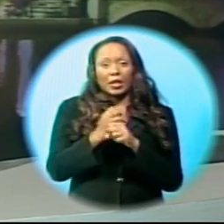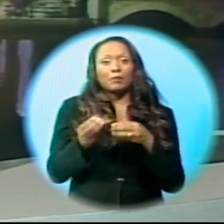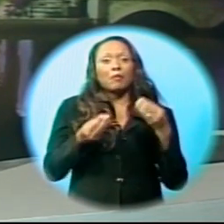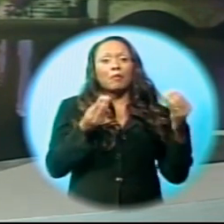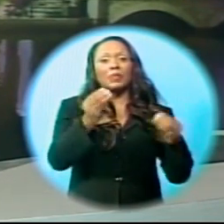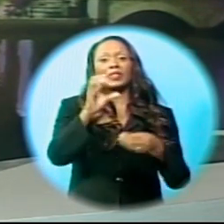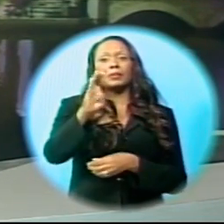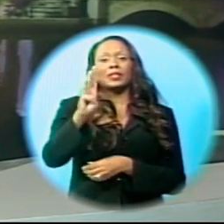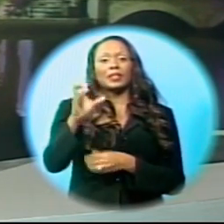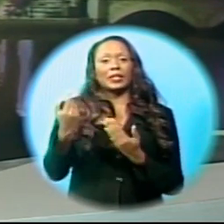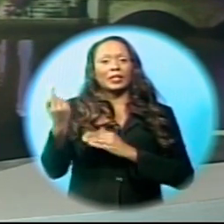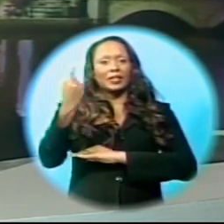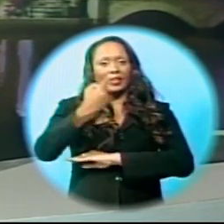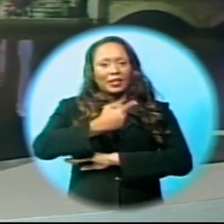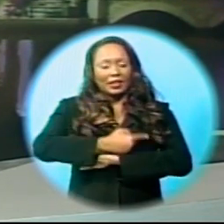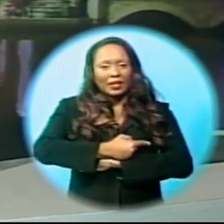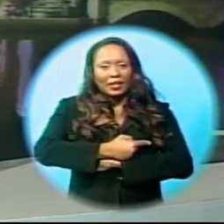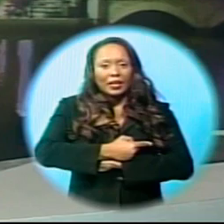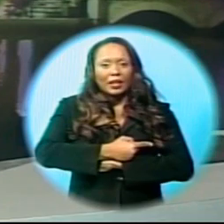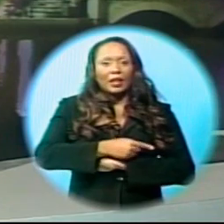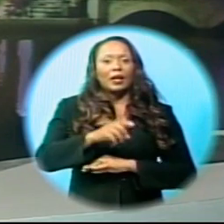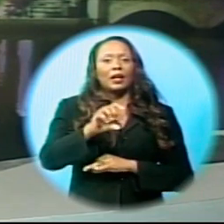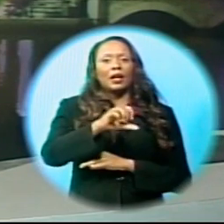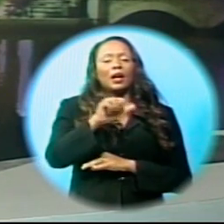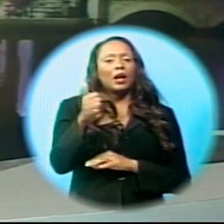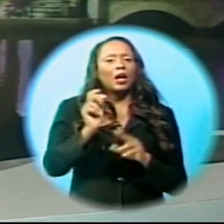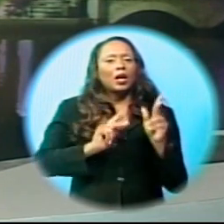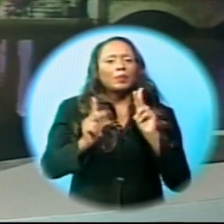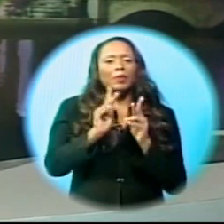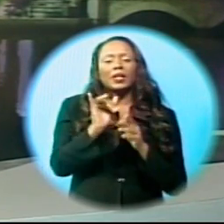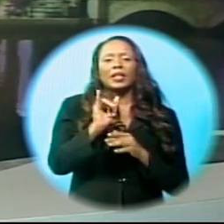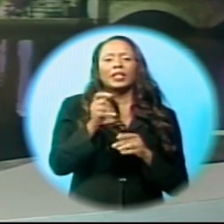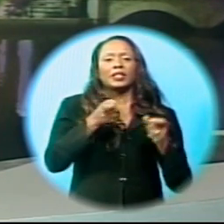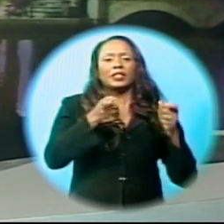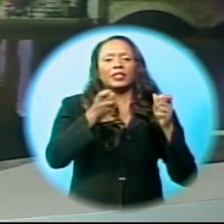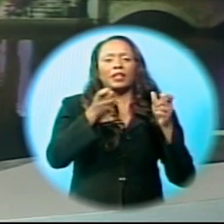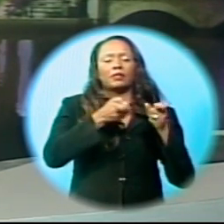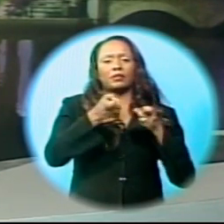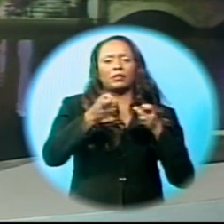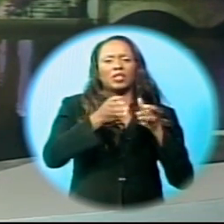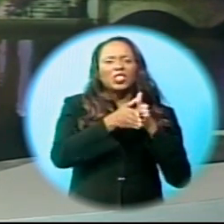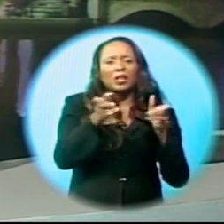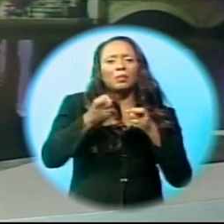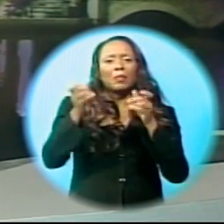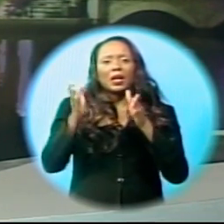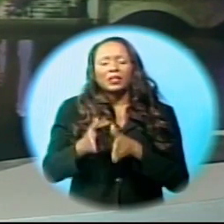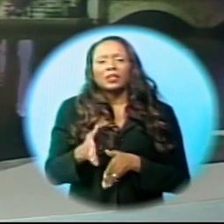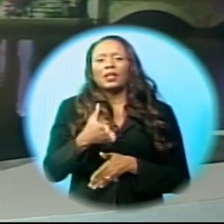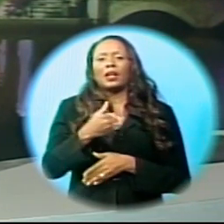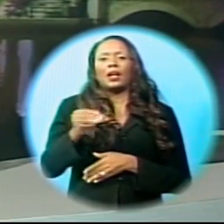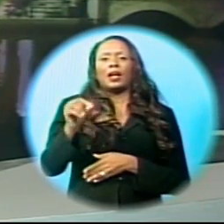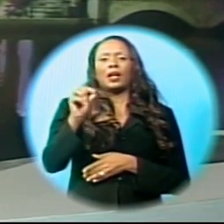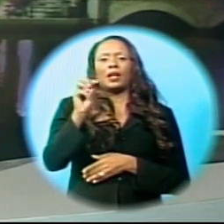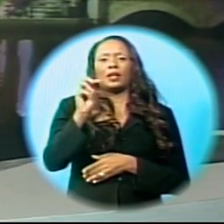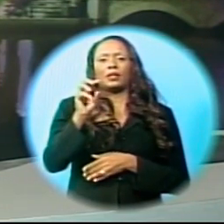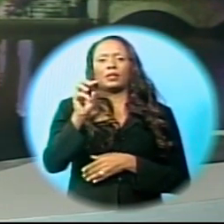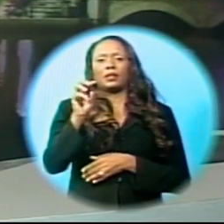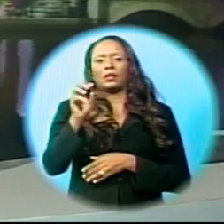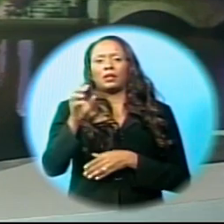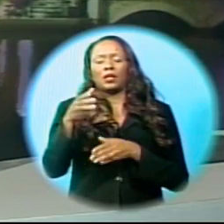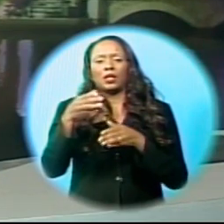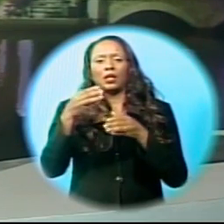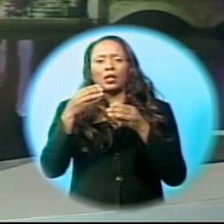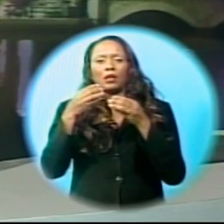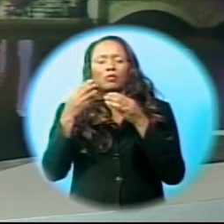of the CBC, Peter Earle, acting general manager Rod London, and director of news and current affairs, Michelle Arthur. Assistant